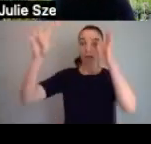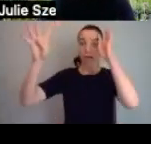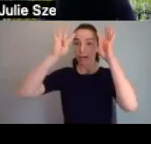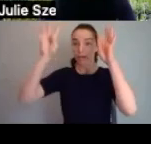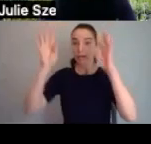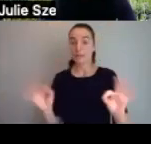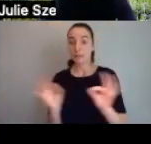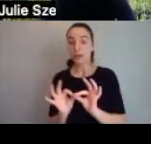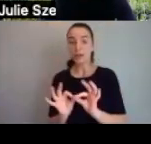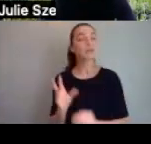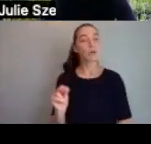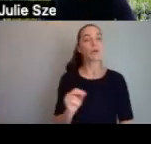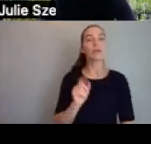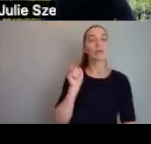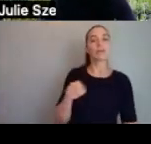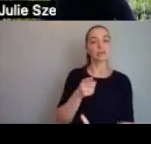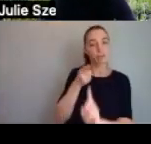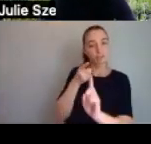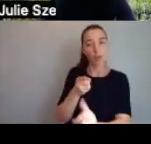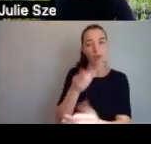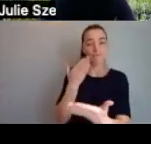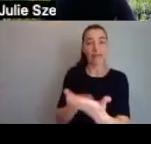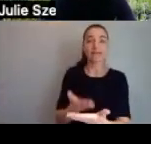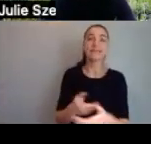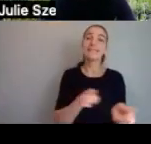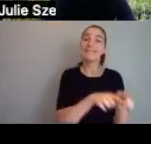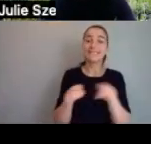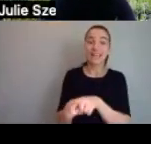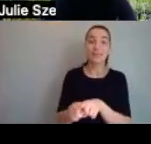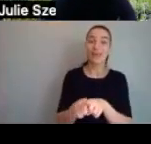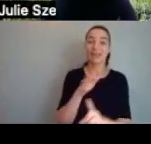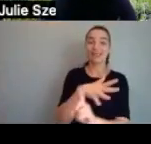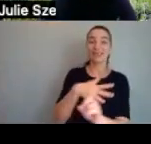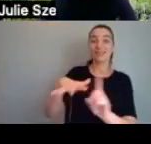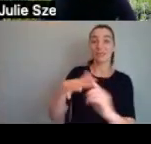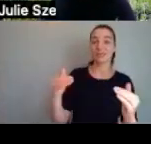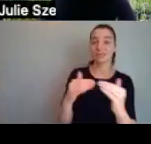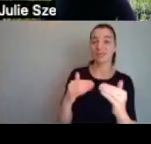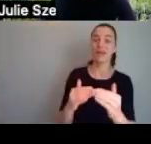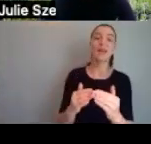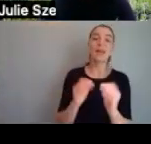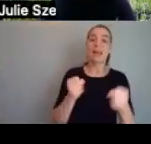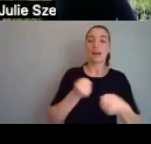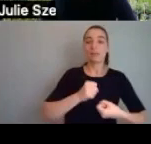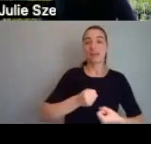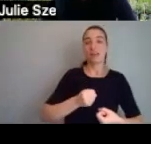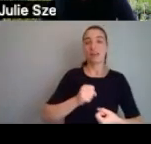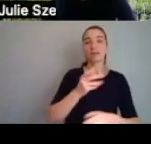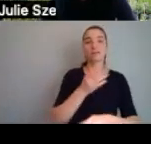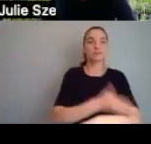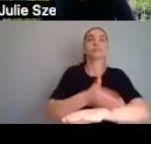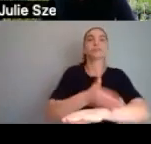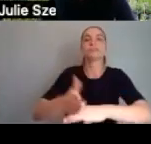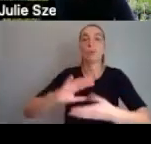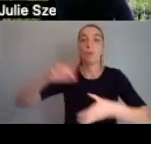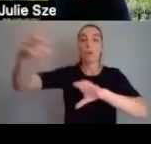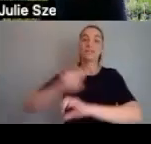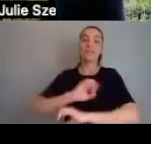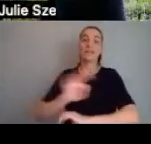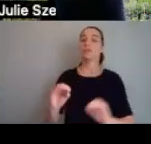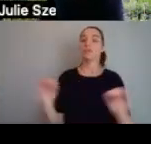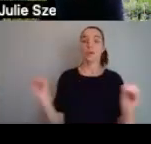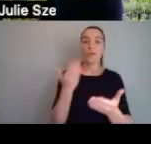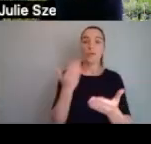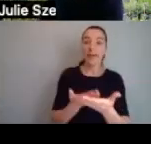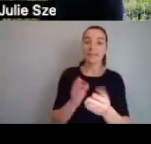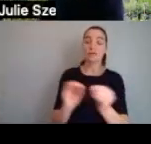if facts and science don't exist only makes the problems worse. Denial is a prison, and we need freedom now. We are dying